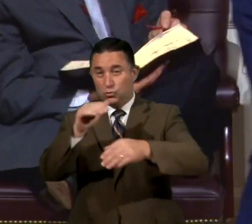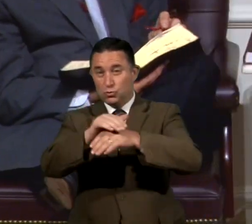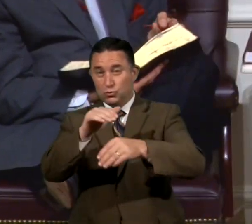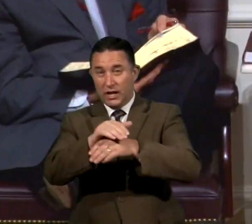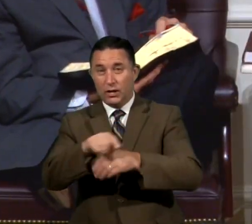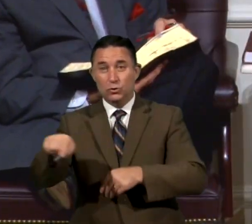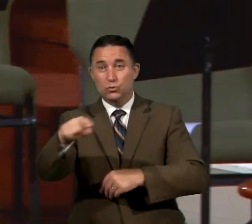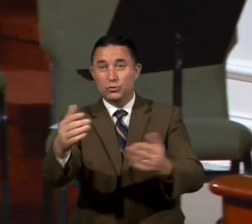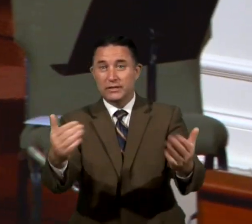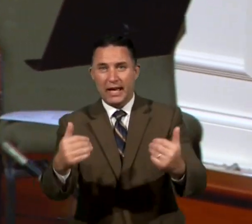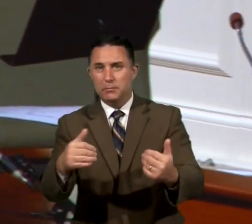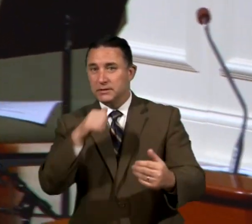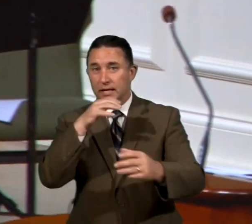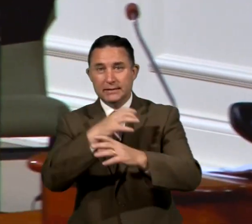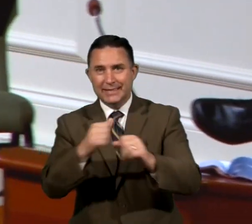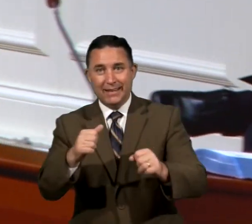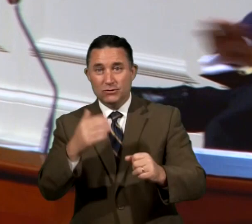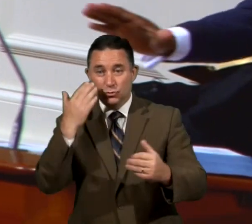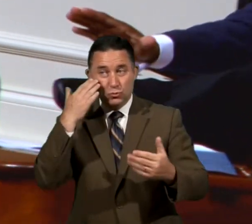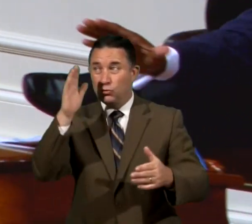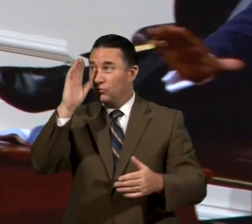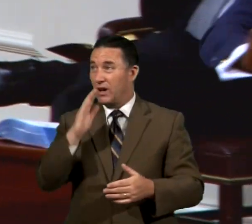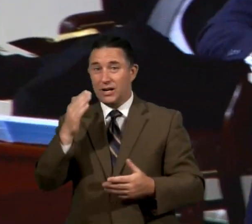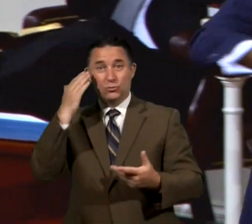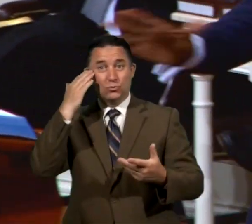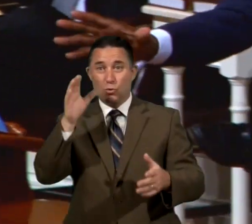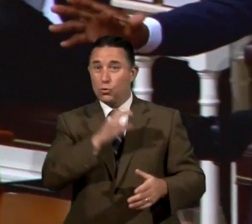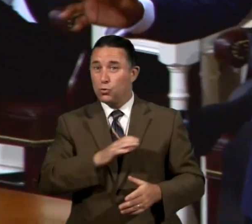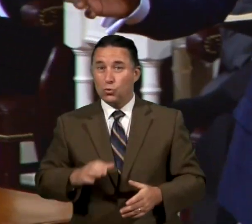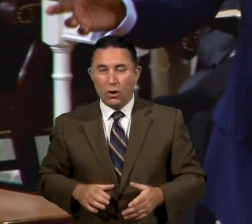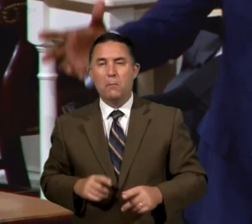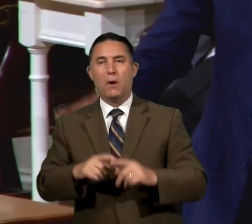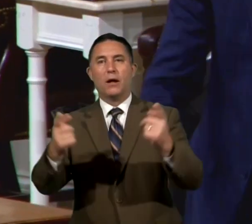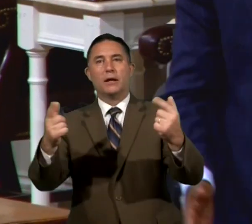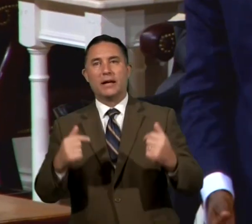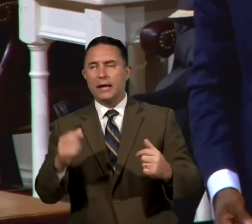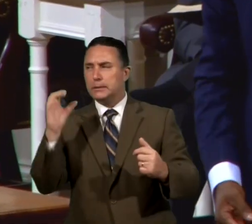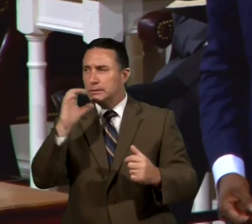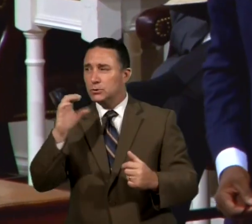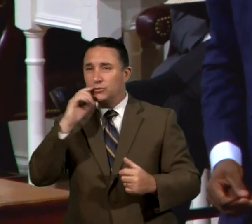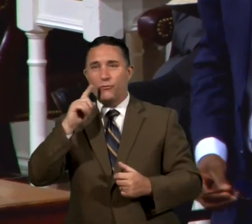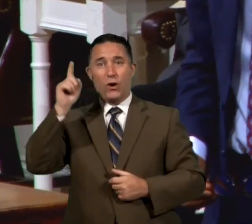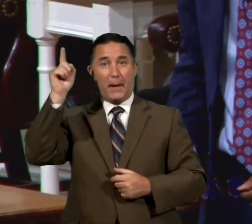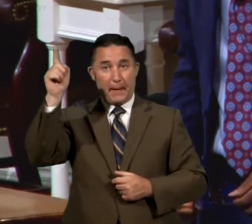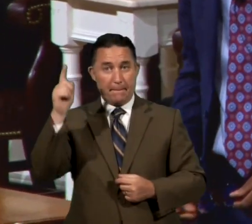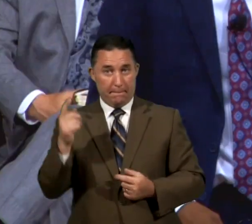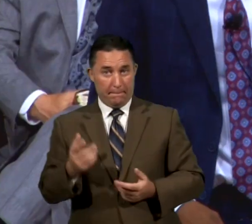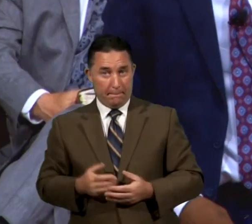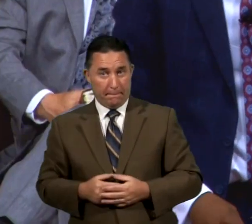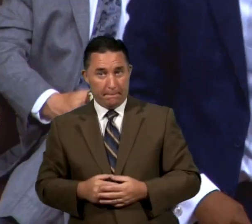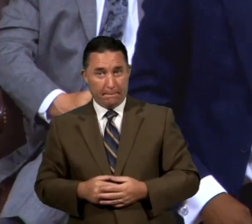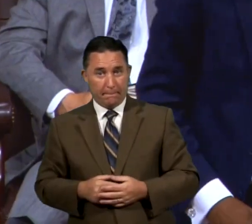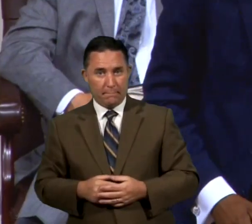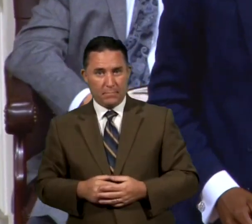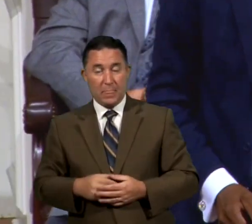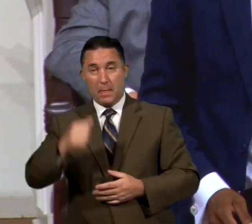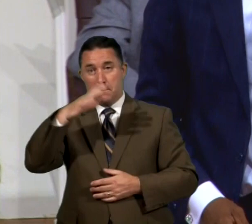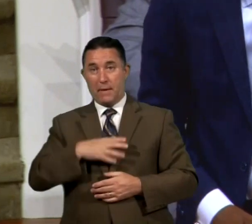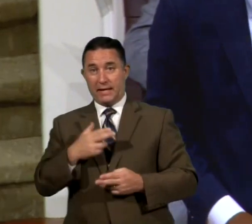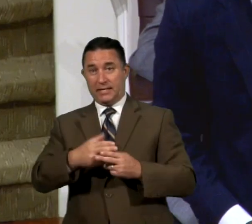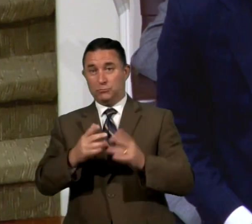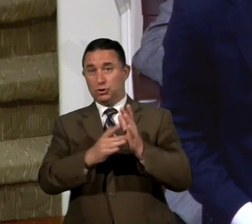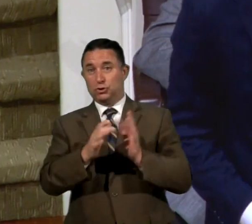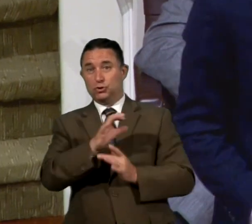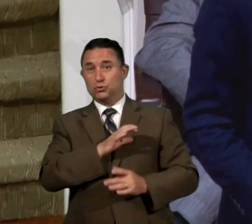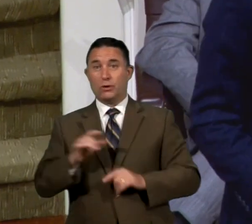Tonight you came here and you're not saved. You don't know God, you don't know Christ, but you came searching for him. There's a man named